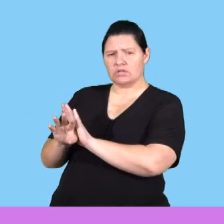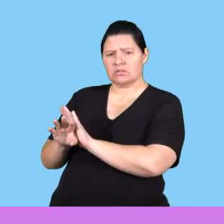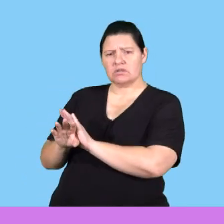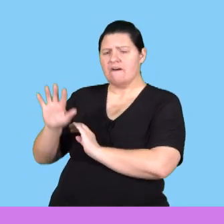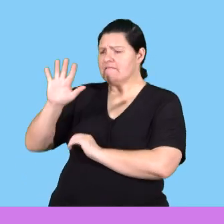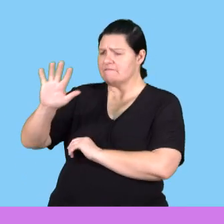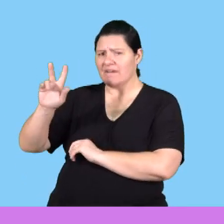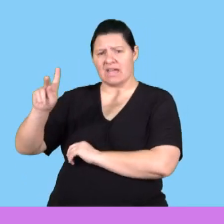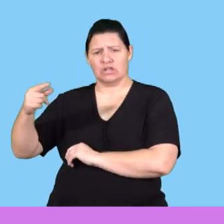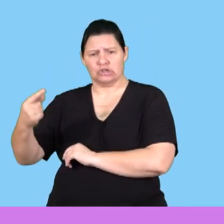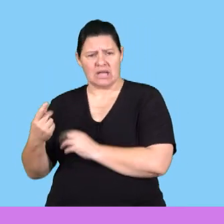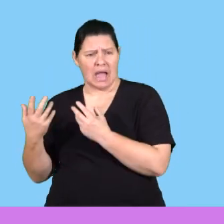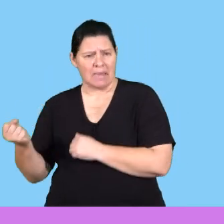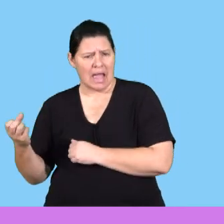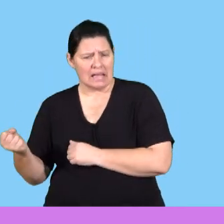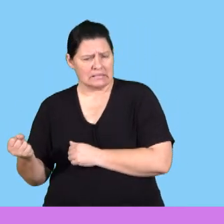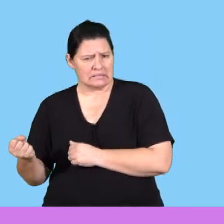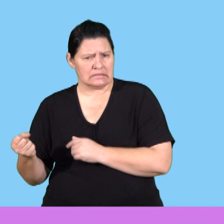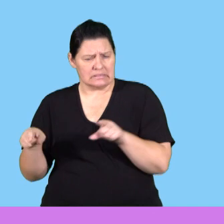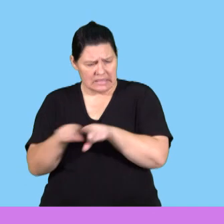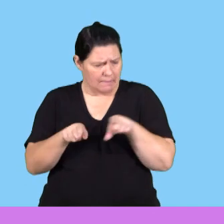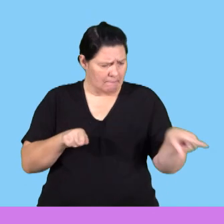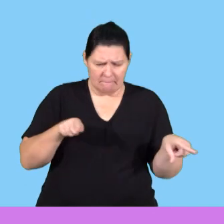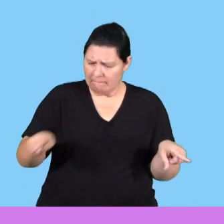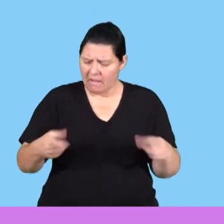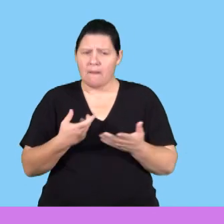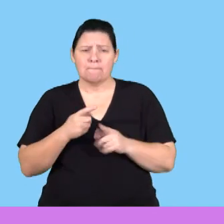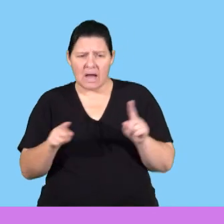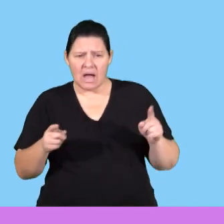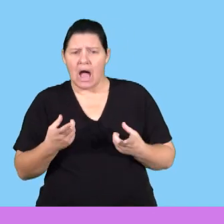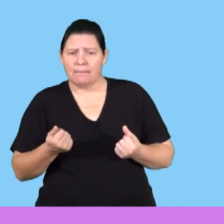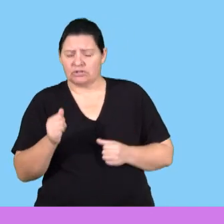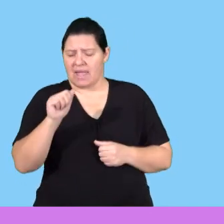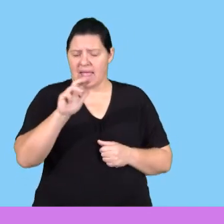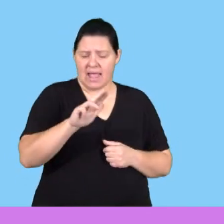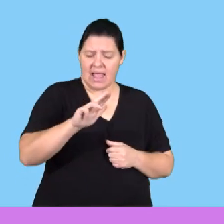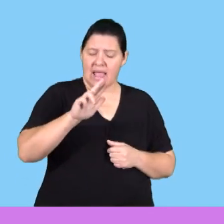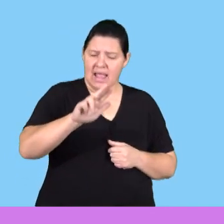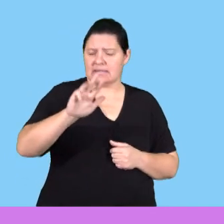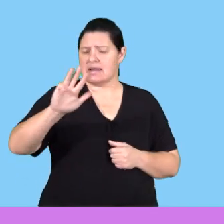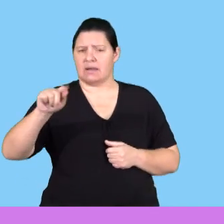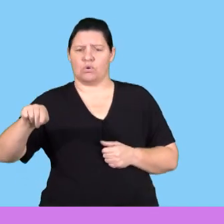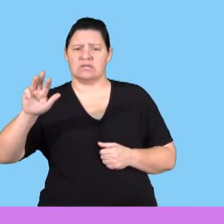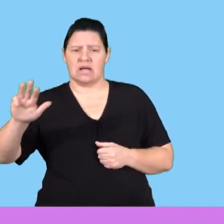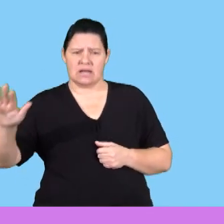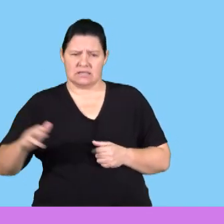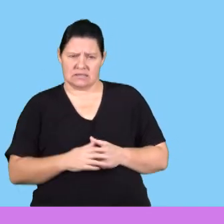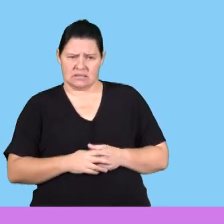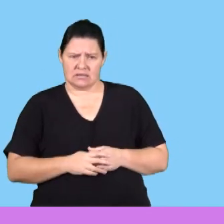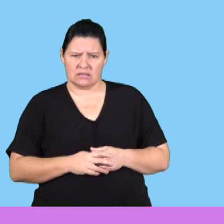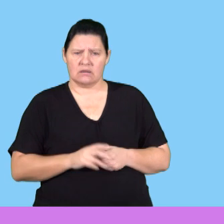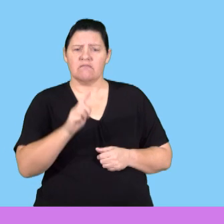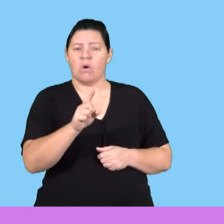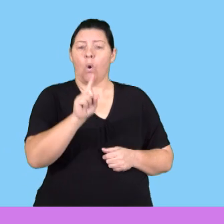an advert with 5 kg maize meal of the same brand for 89.99. How much